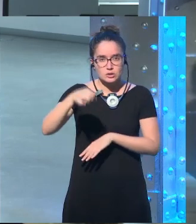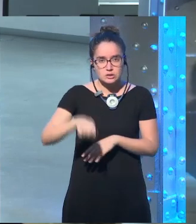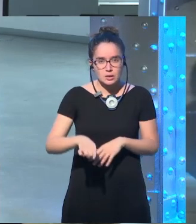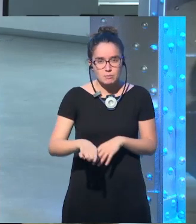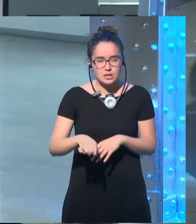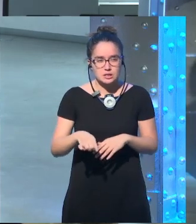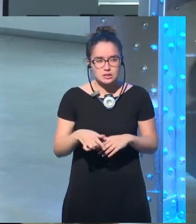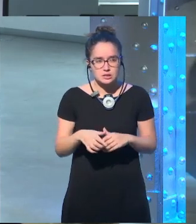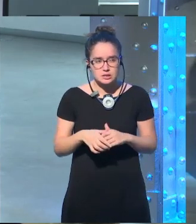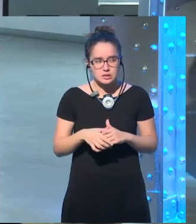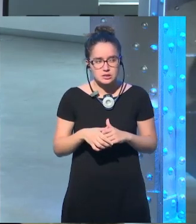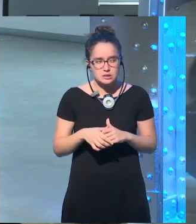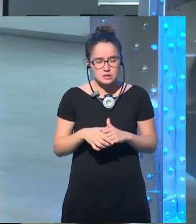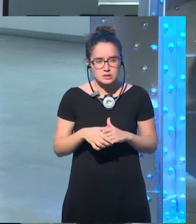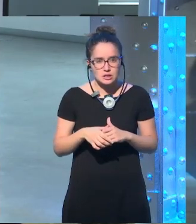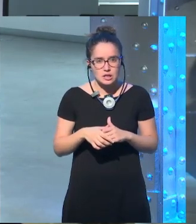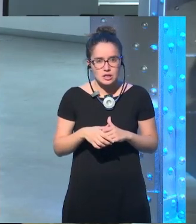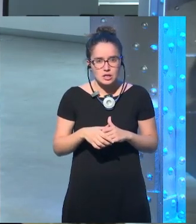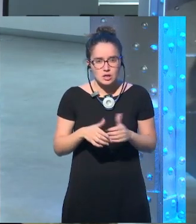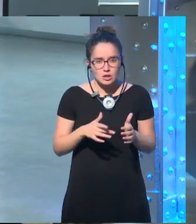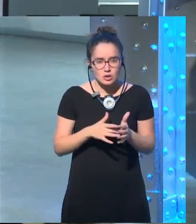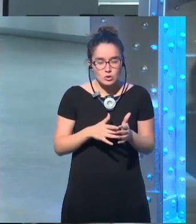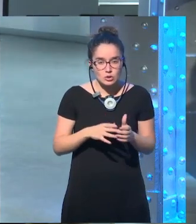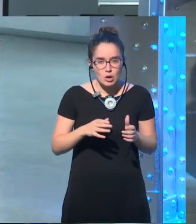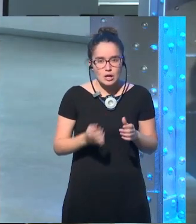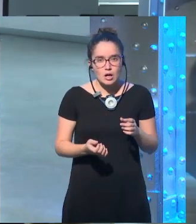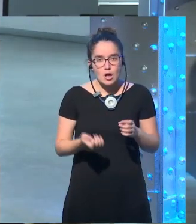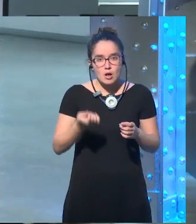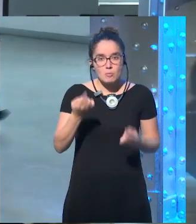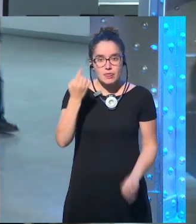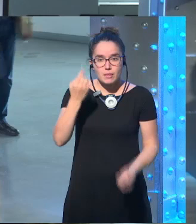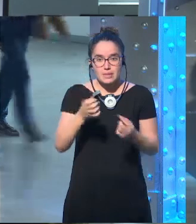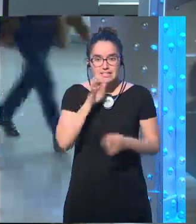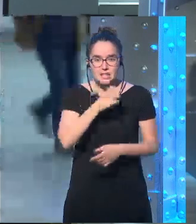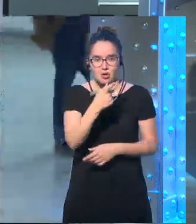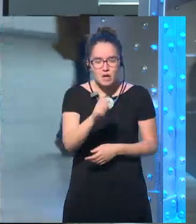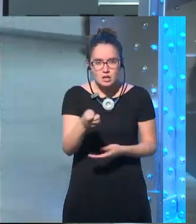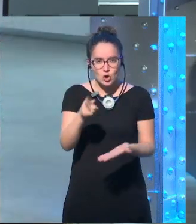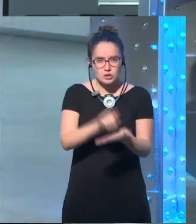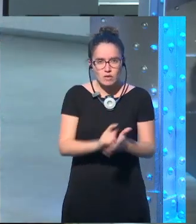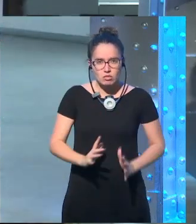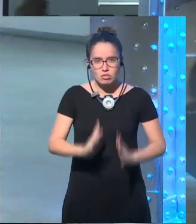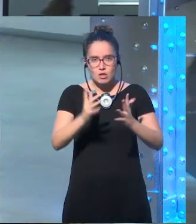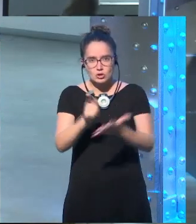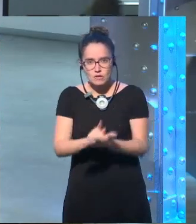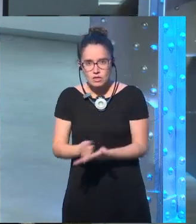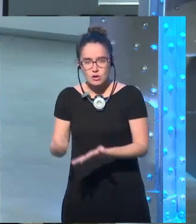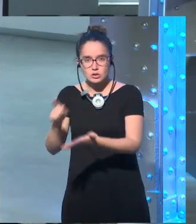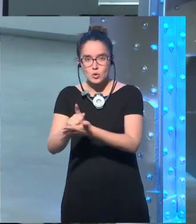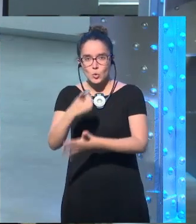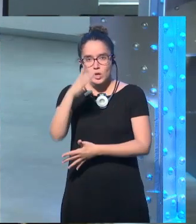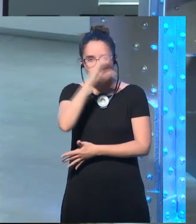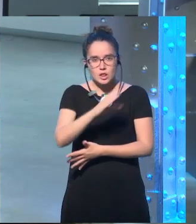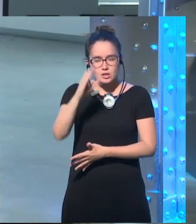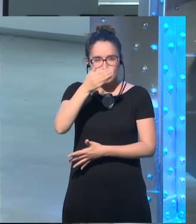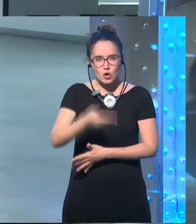revived from time to time during the 20th century. And the great scientist Frederick Soddyk was one